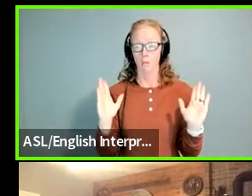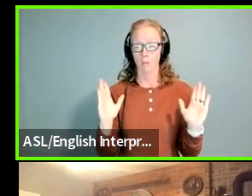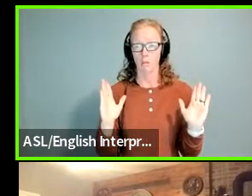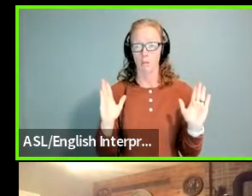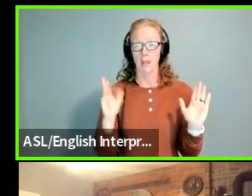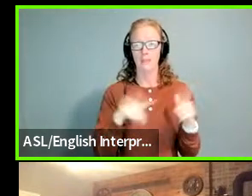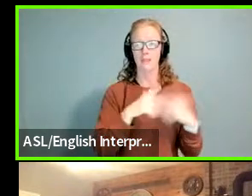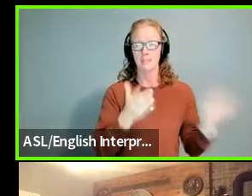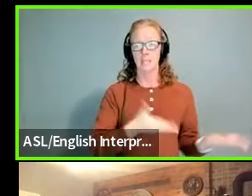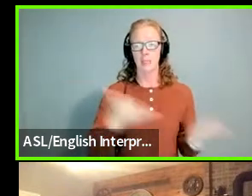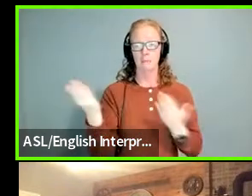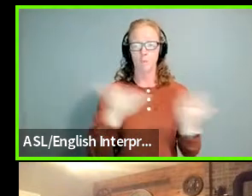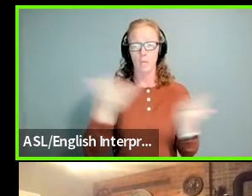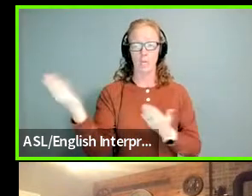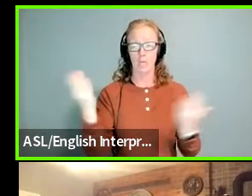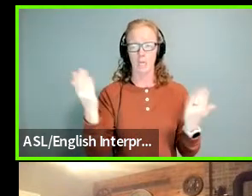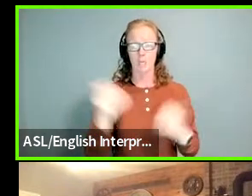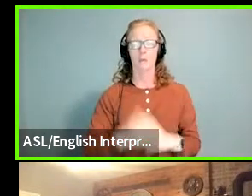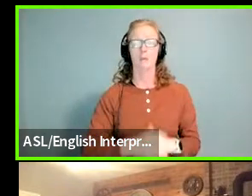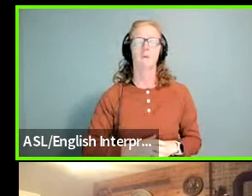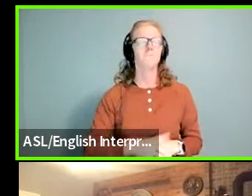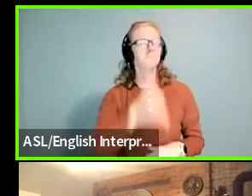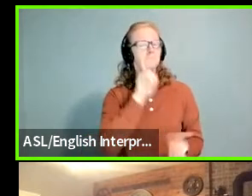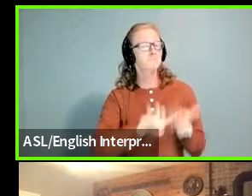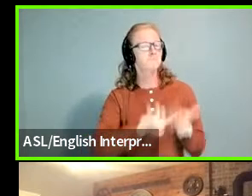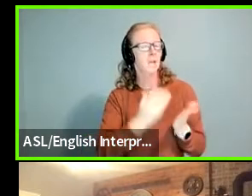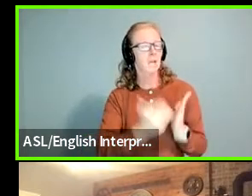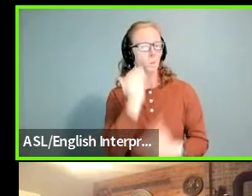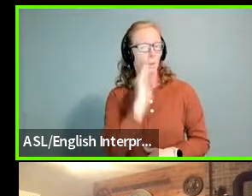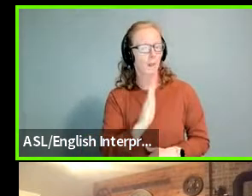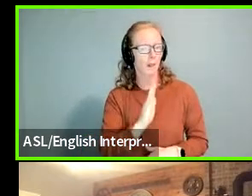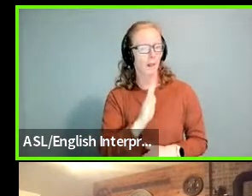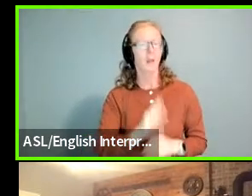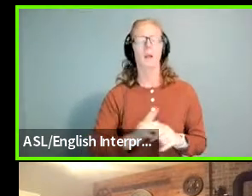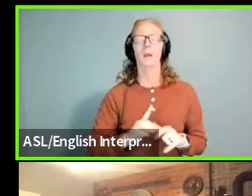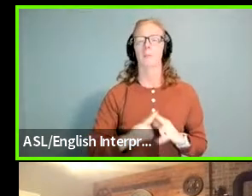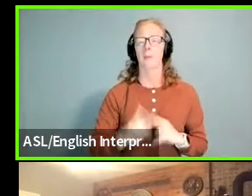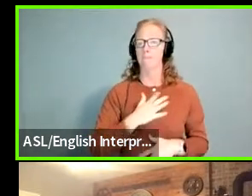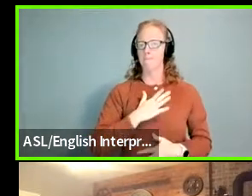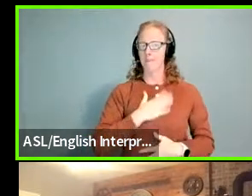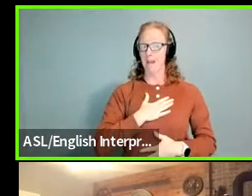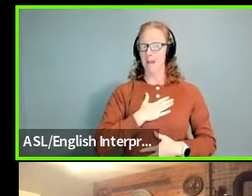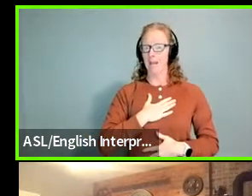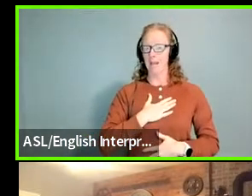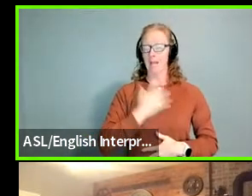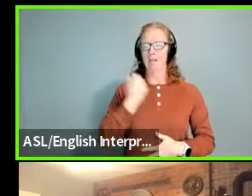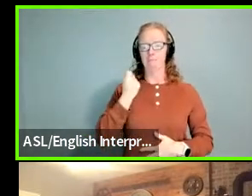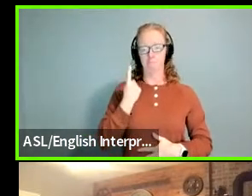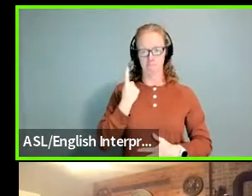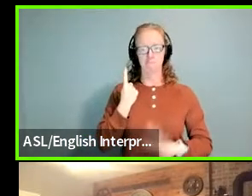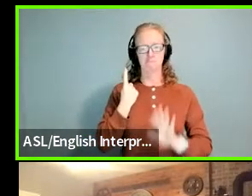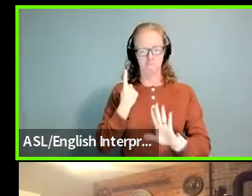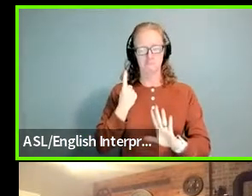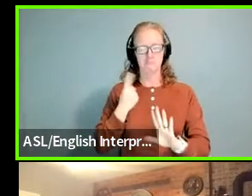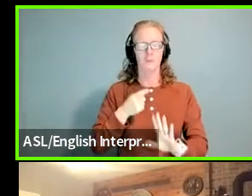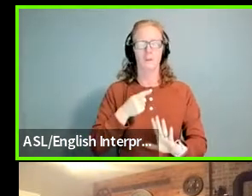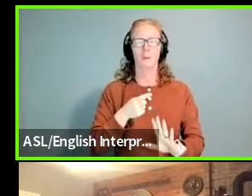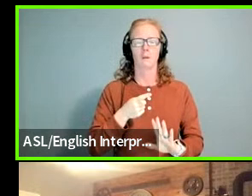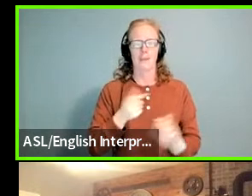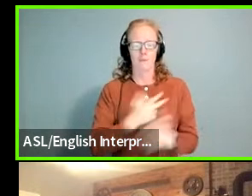delivery cost. But we can double check that and let you know for sure. But my understanding was it was just what we've